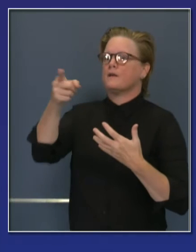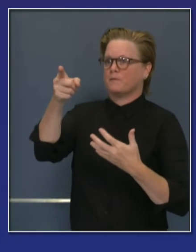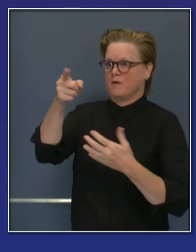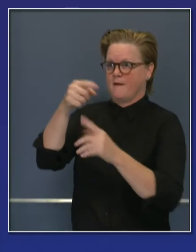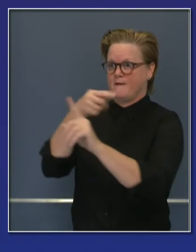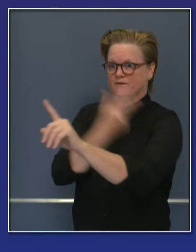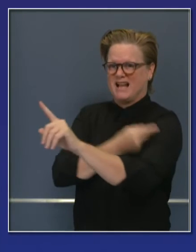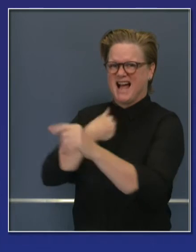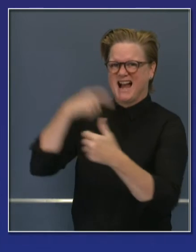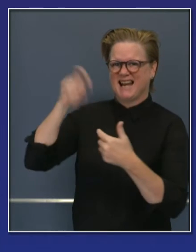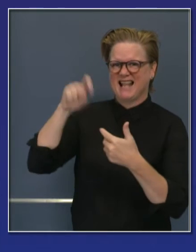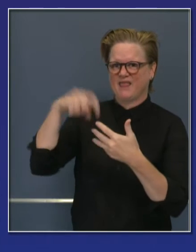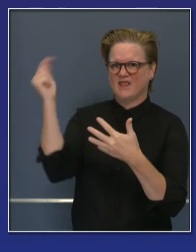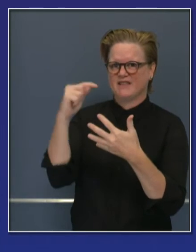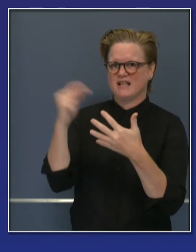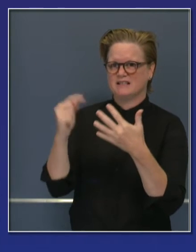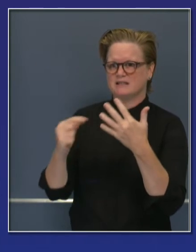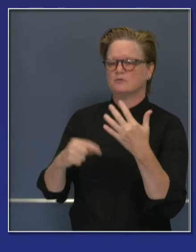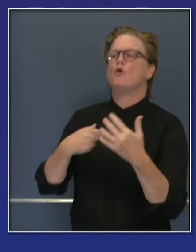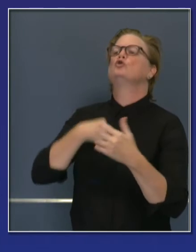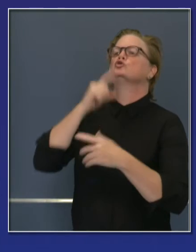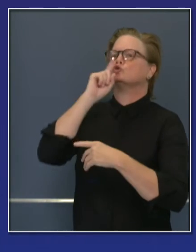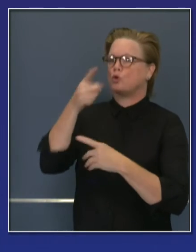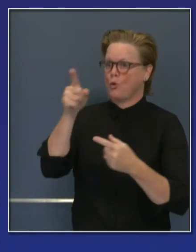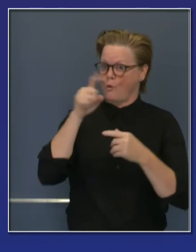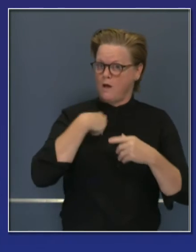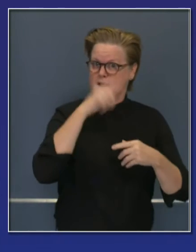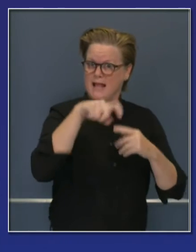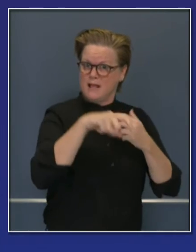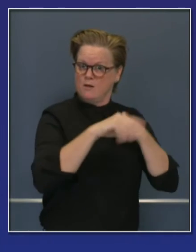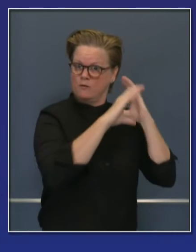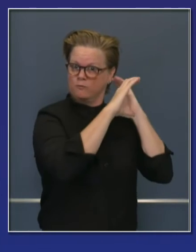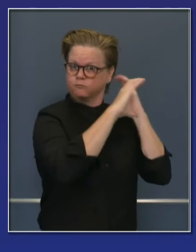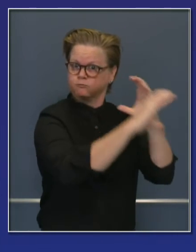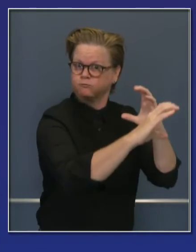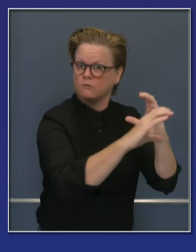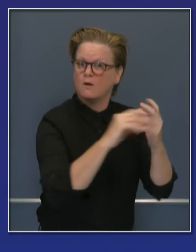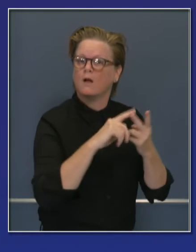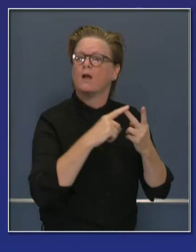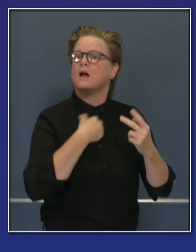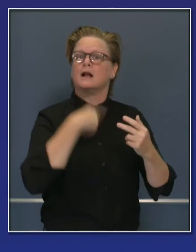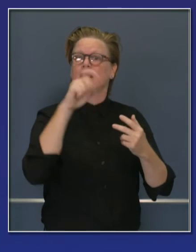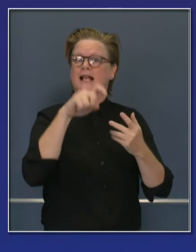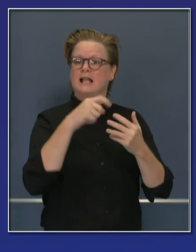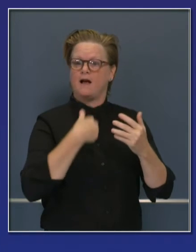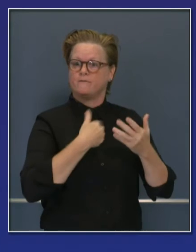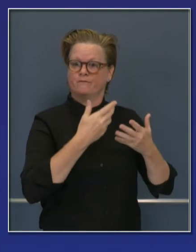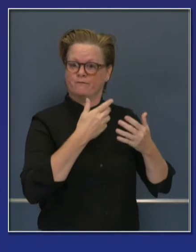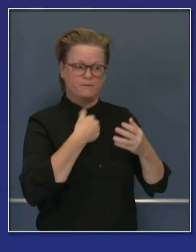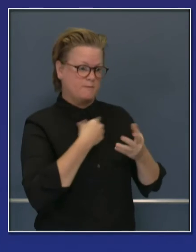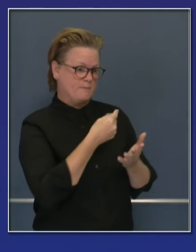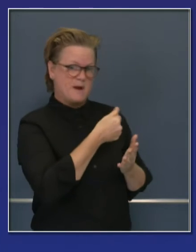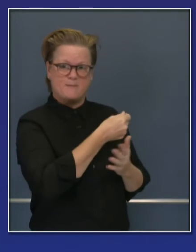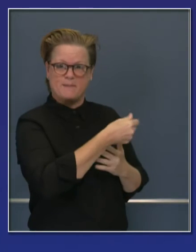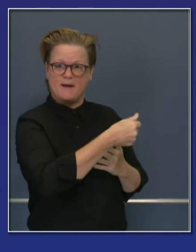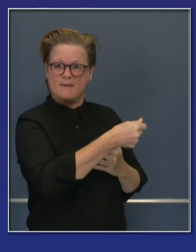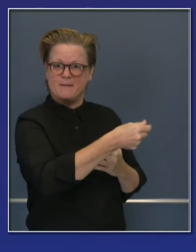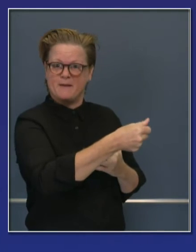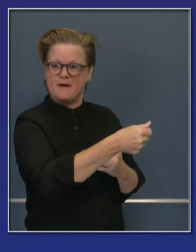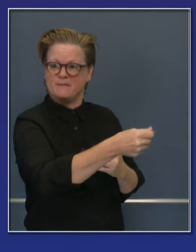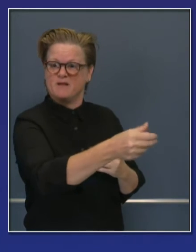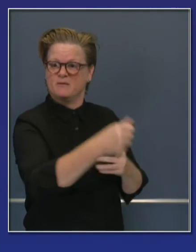containers. And this is the most challenging, particularly with Pfizer, the most challenging issue with their